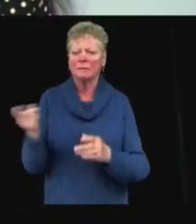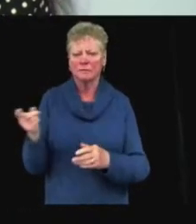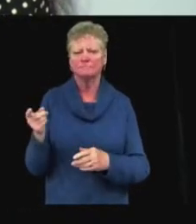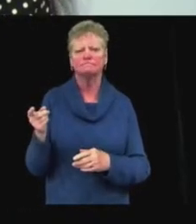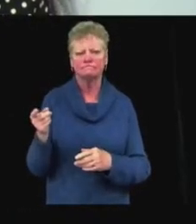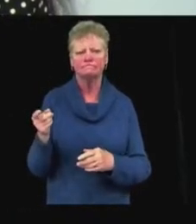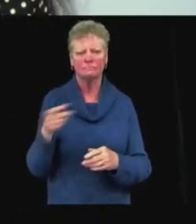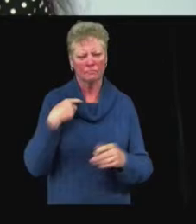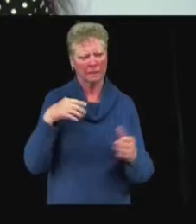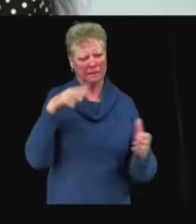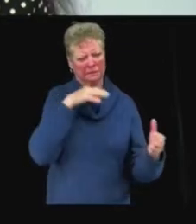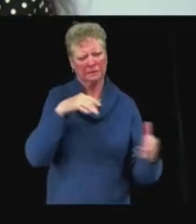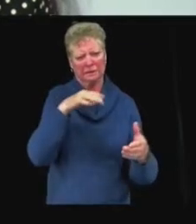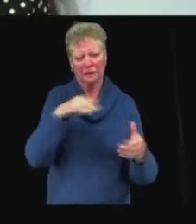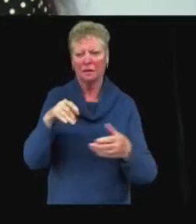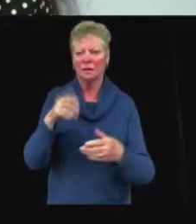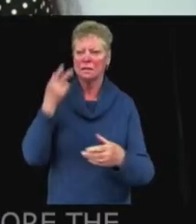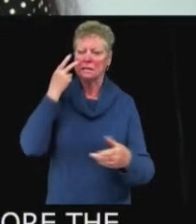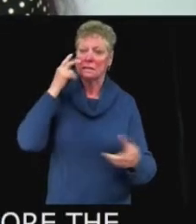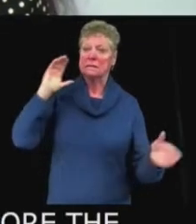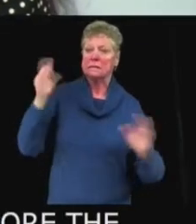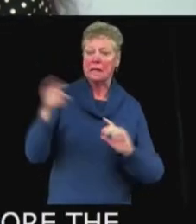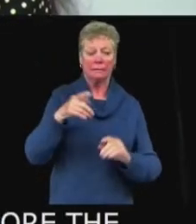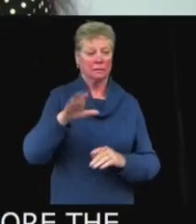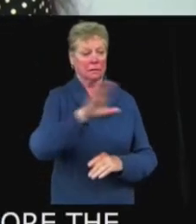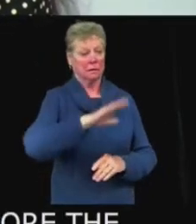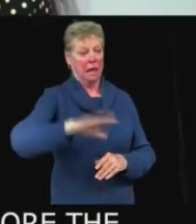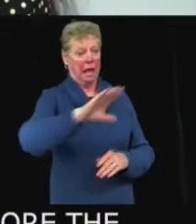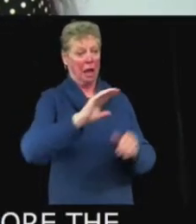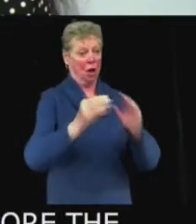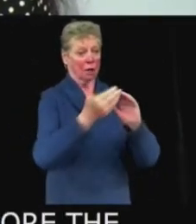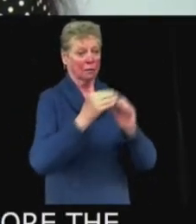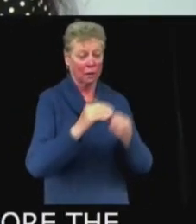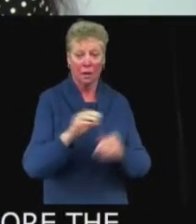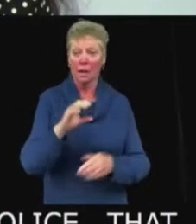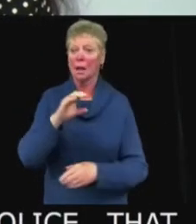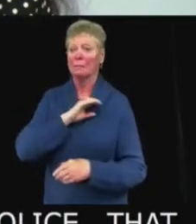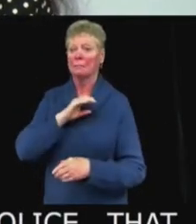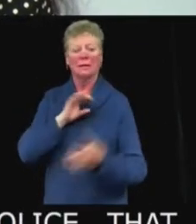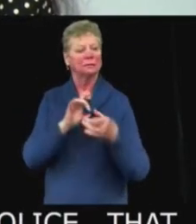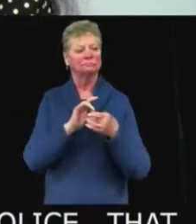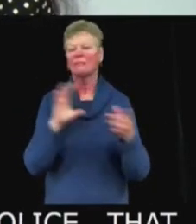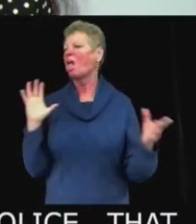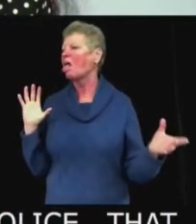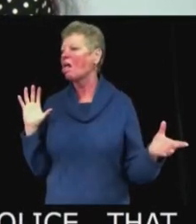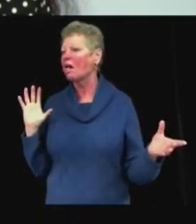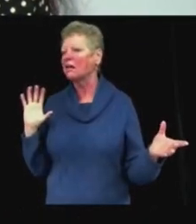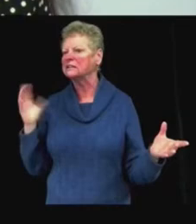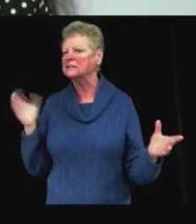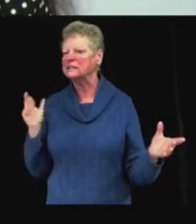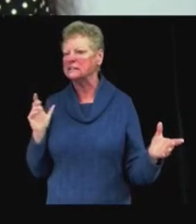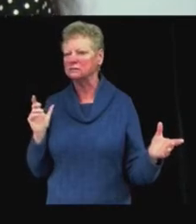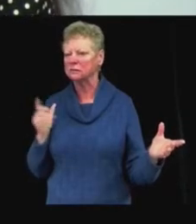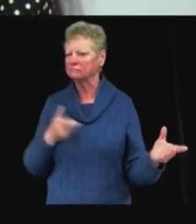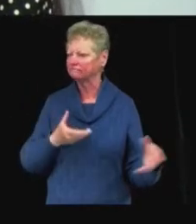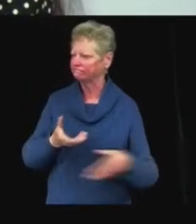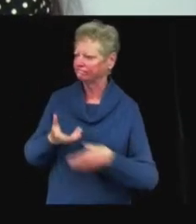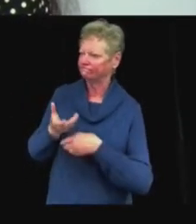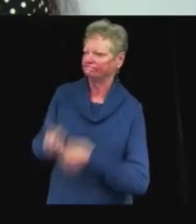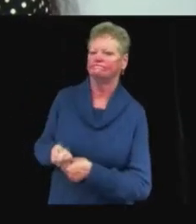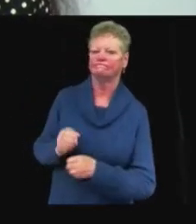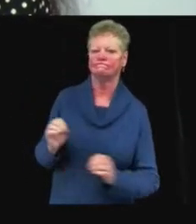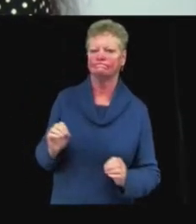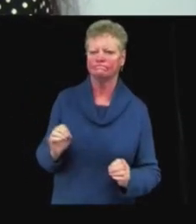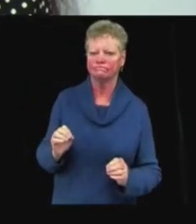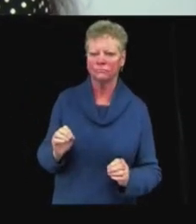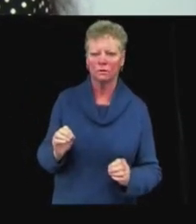that police are disconnected from the communities they police, that does not build trust. So as opposed to, there are problems with community policing